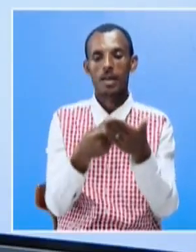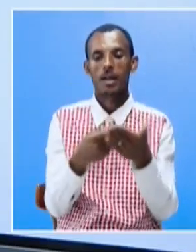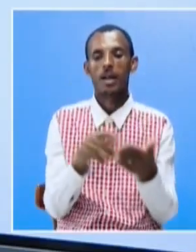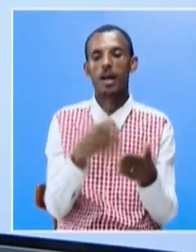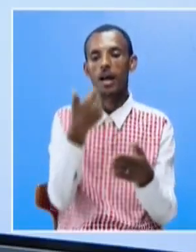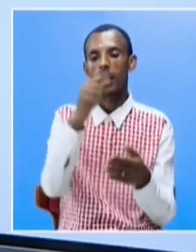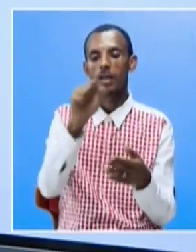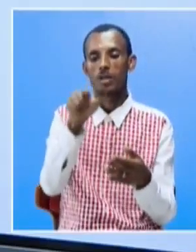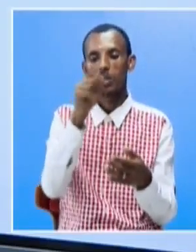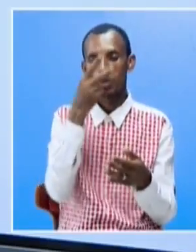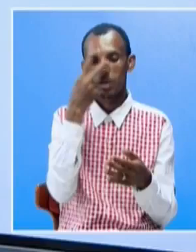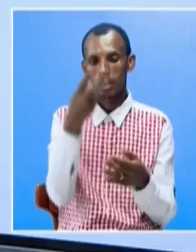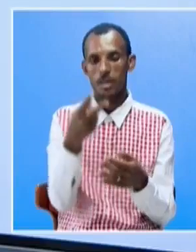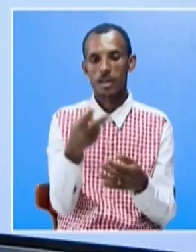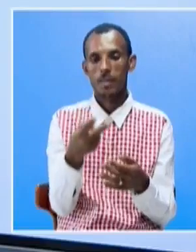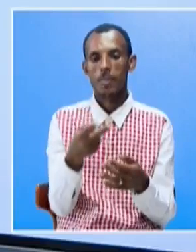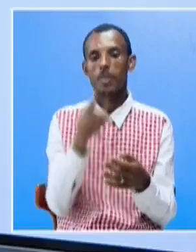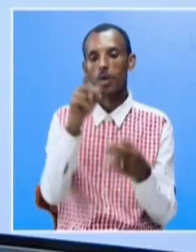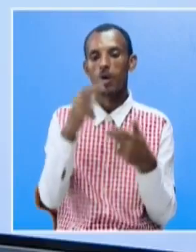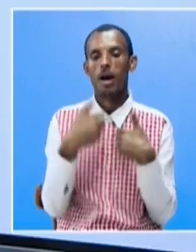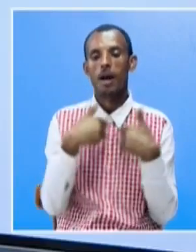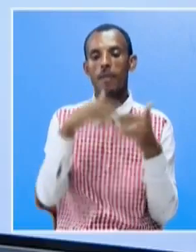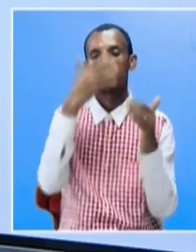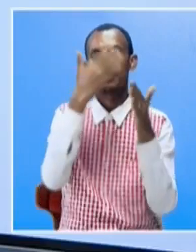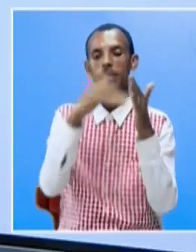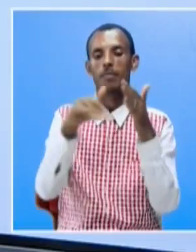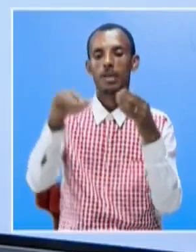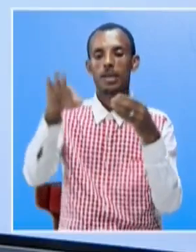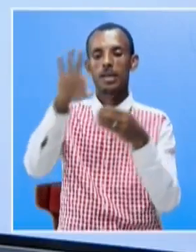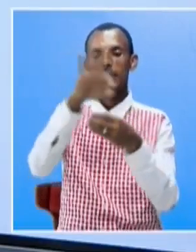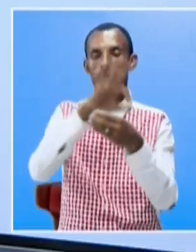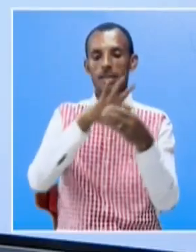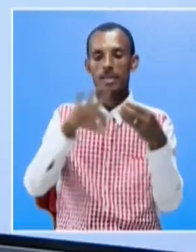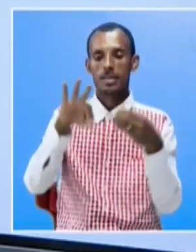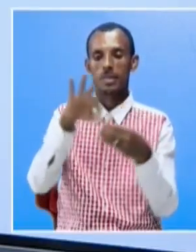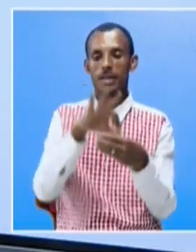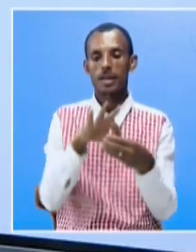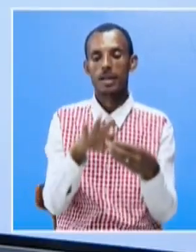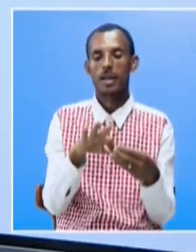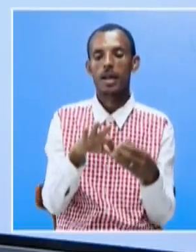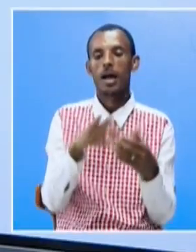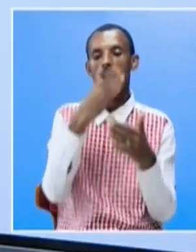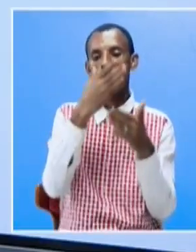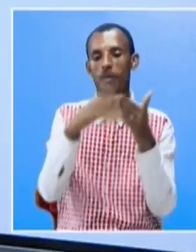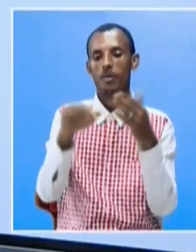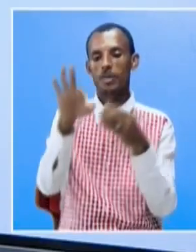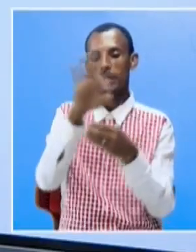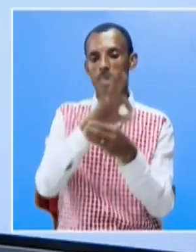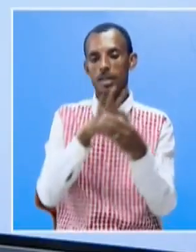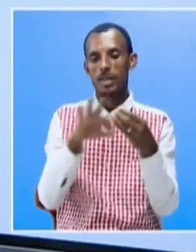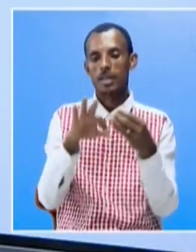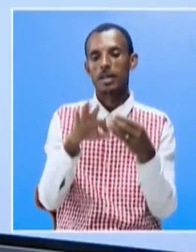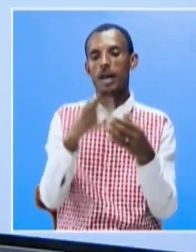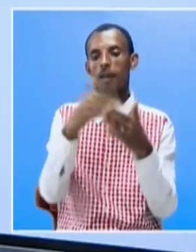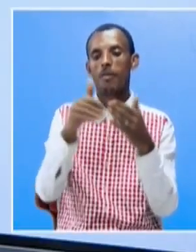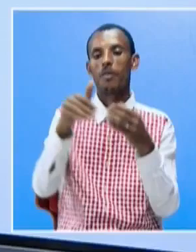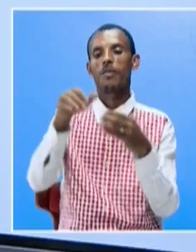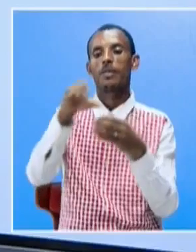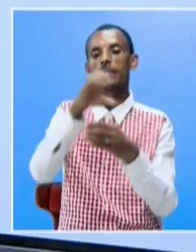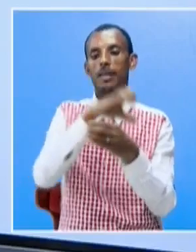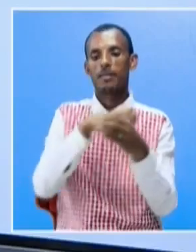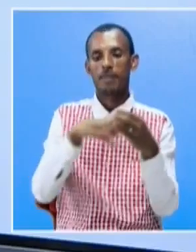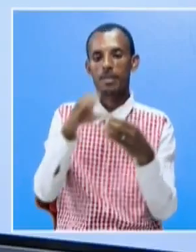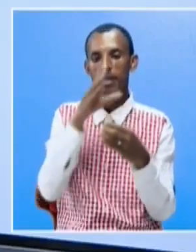see, you have a semicircle. It's a half of a circumference. Again, you have this